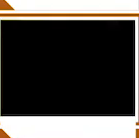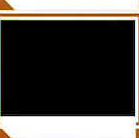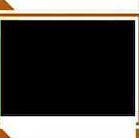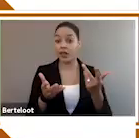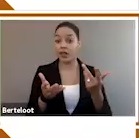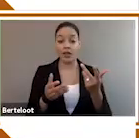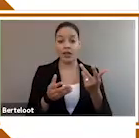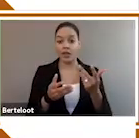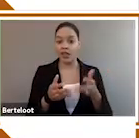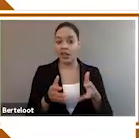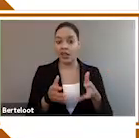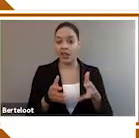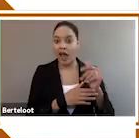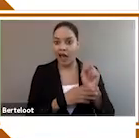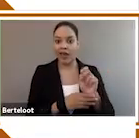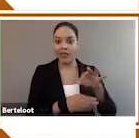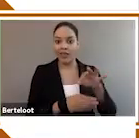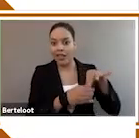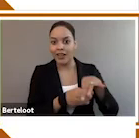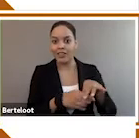need to get ourselves together.